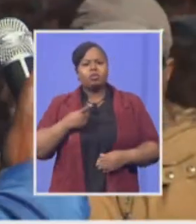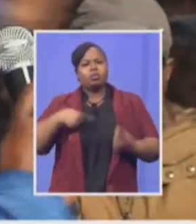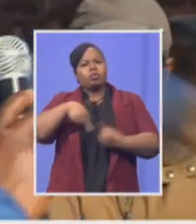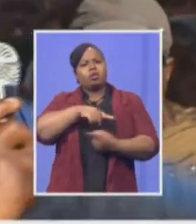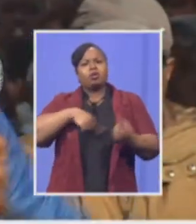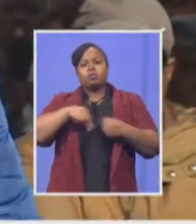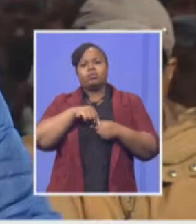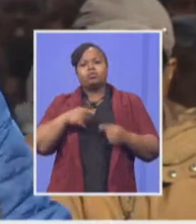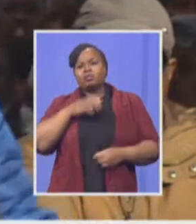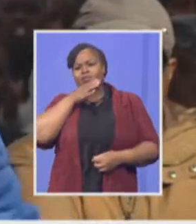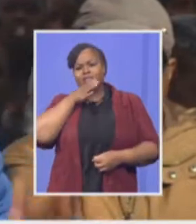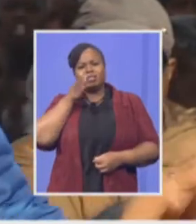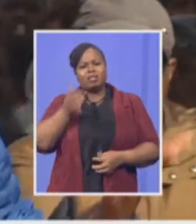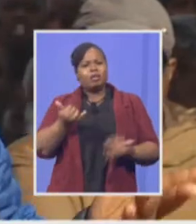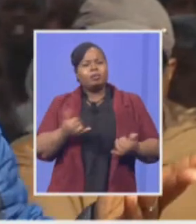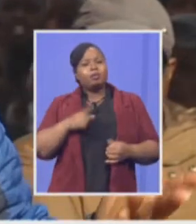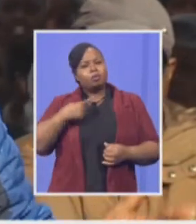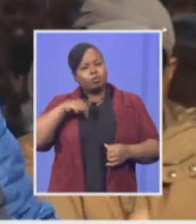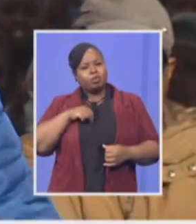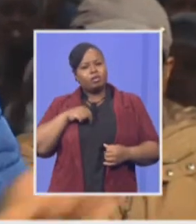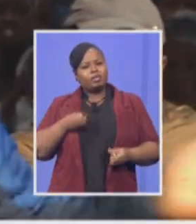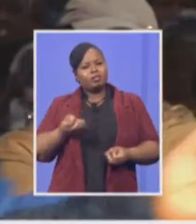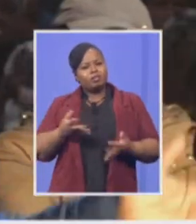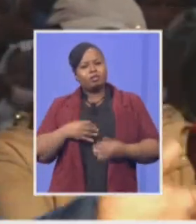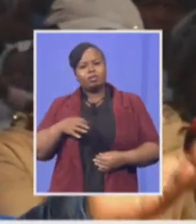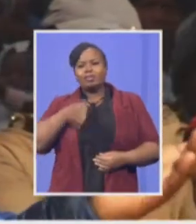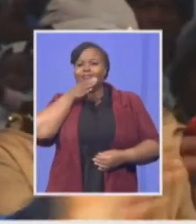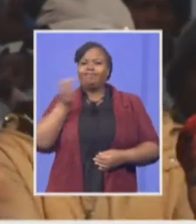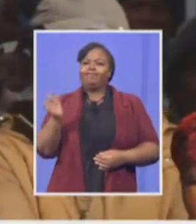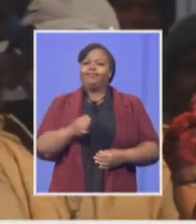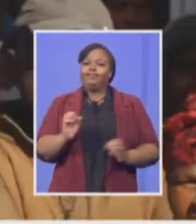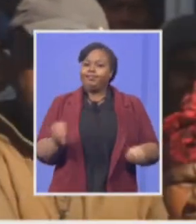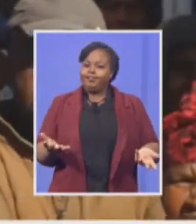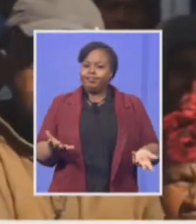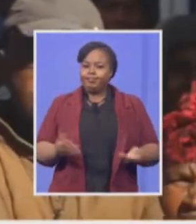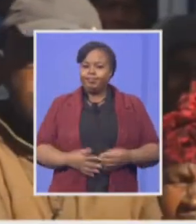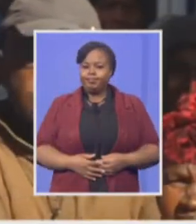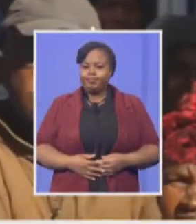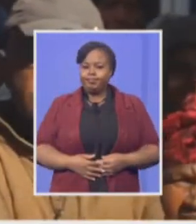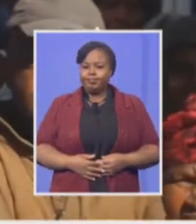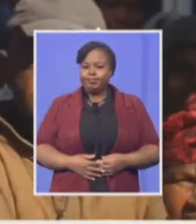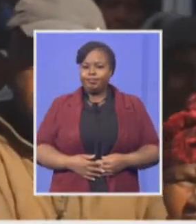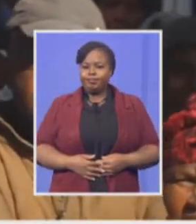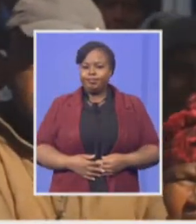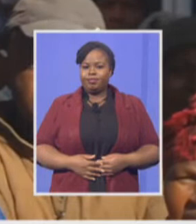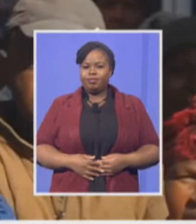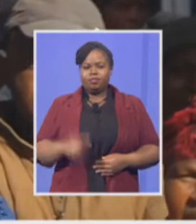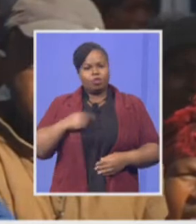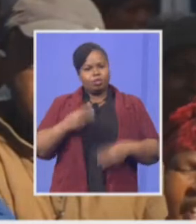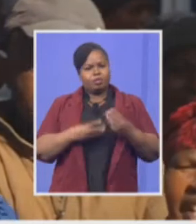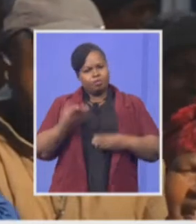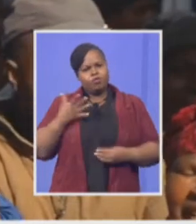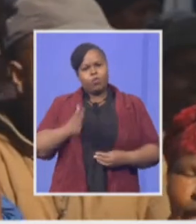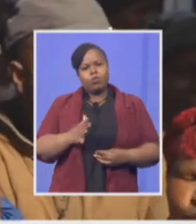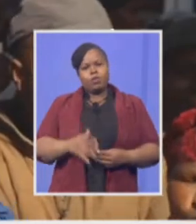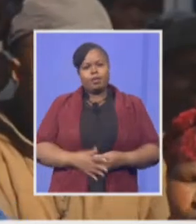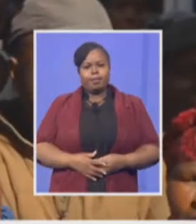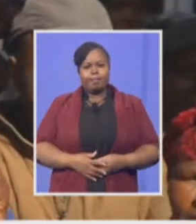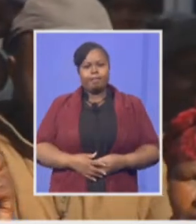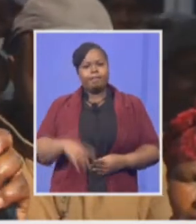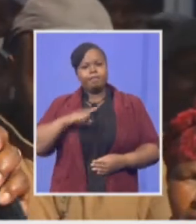sehlana lotshwala sicina sizinikele etshwaleni asiqashwa imisebenzi siyayifuna